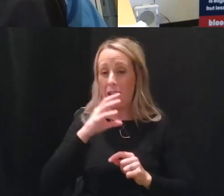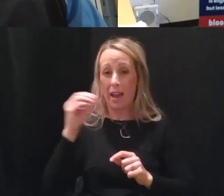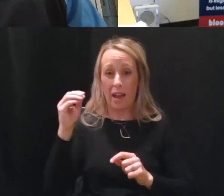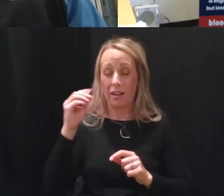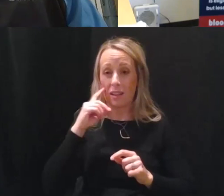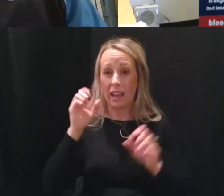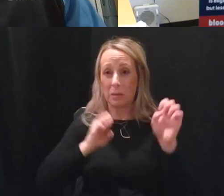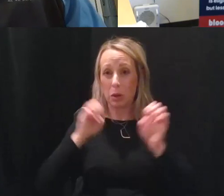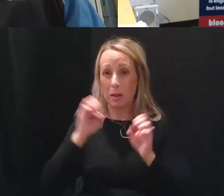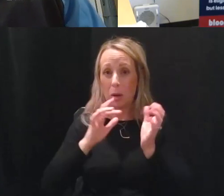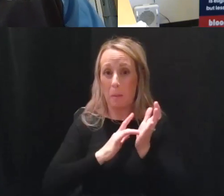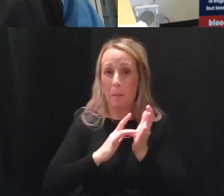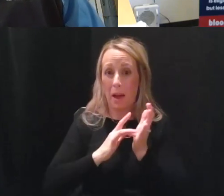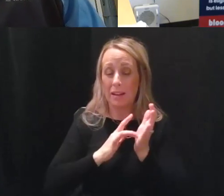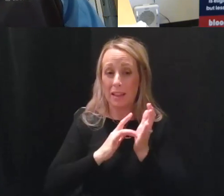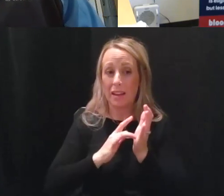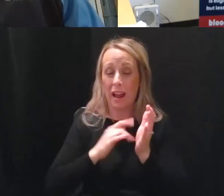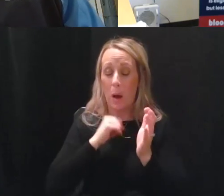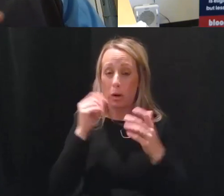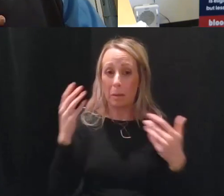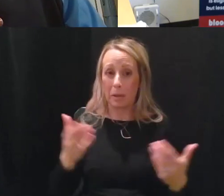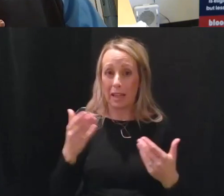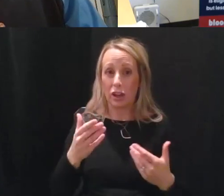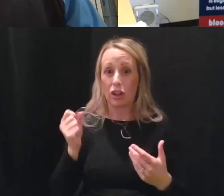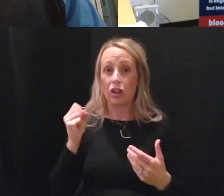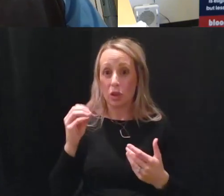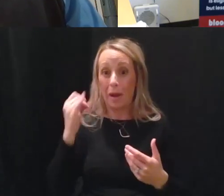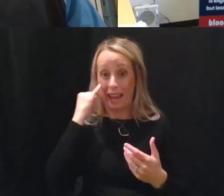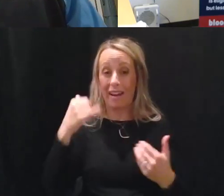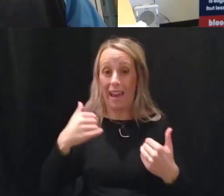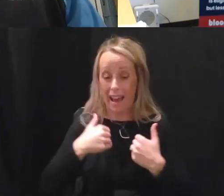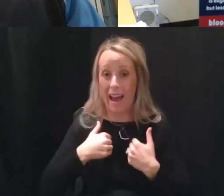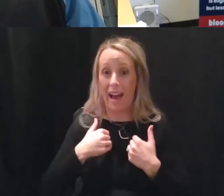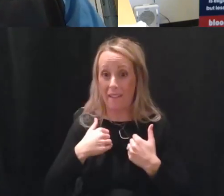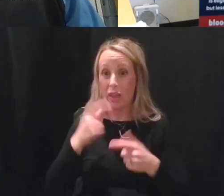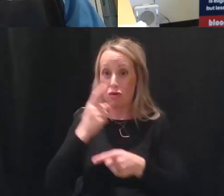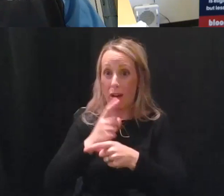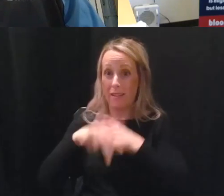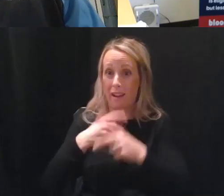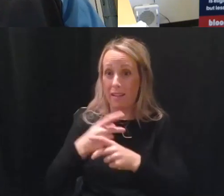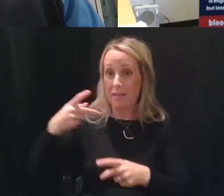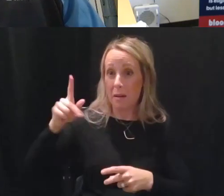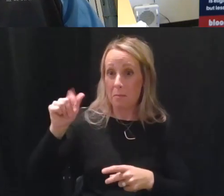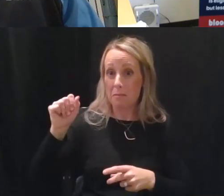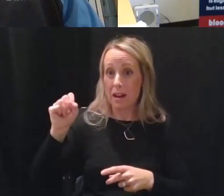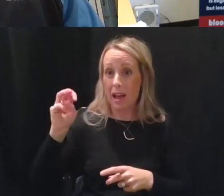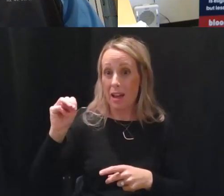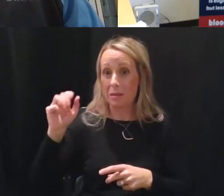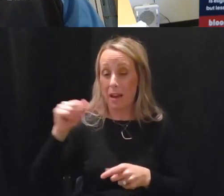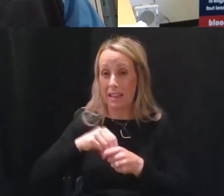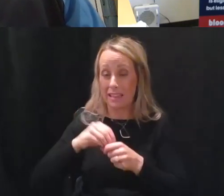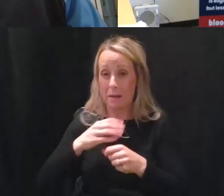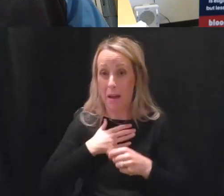here. So I have to give back. If I have the stuff in my body to where I can give plasma, I'm going to do it. I really feel I need